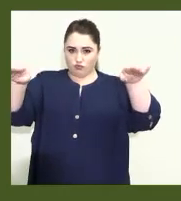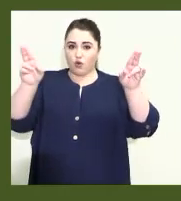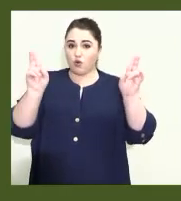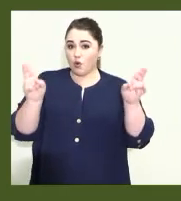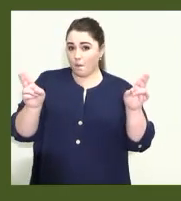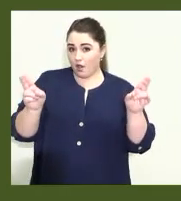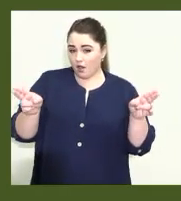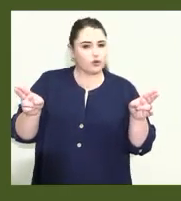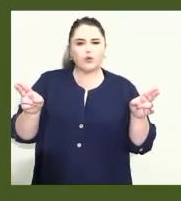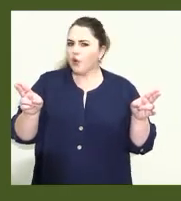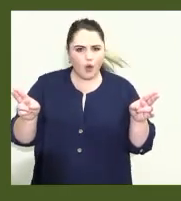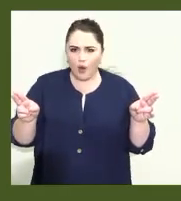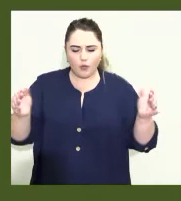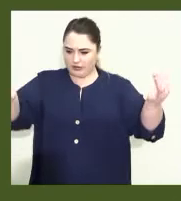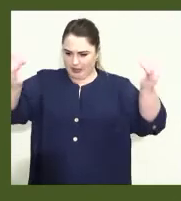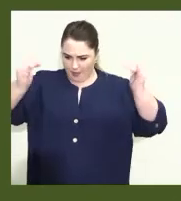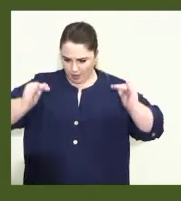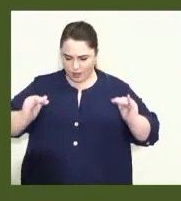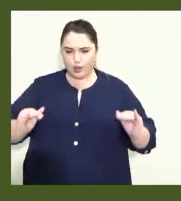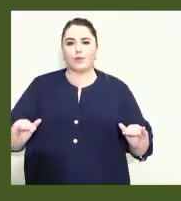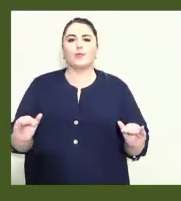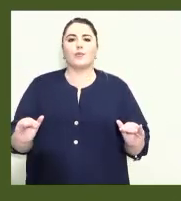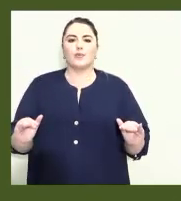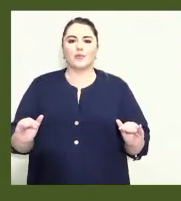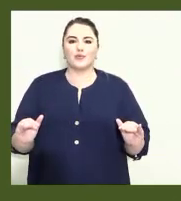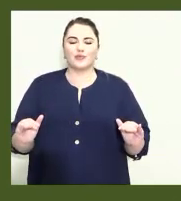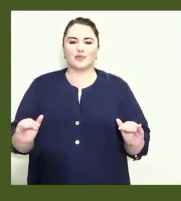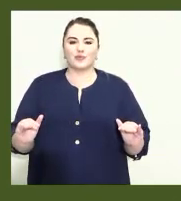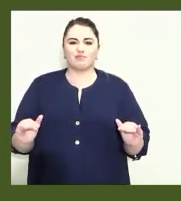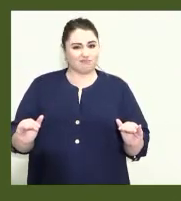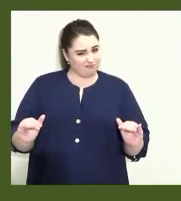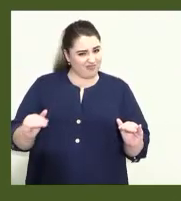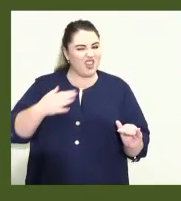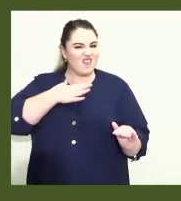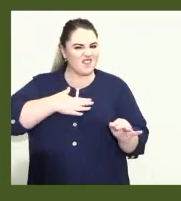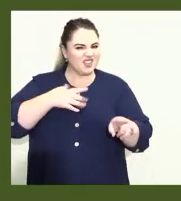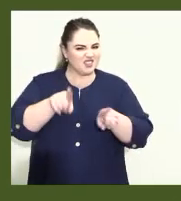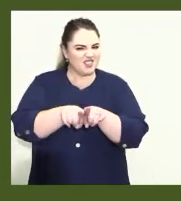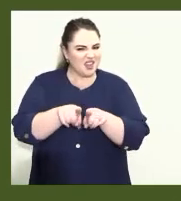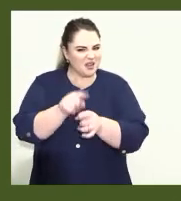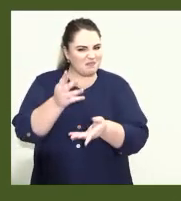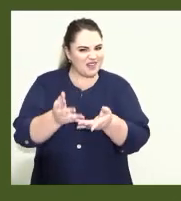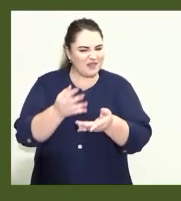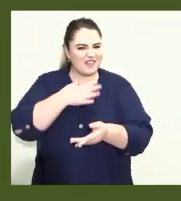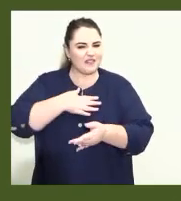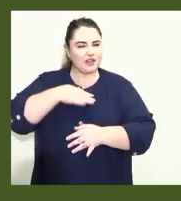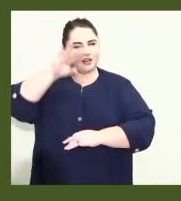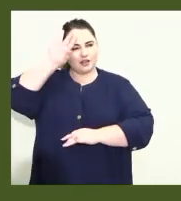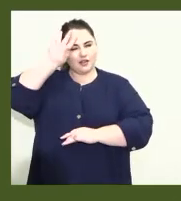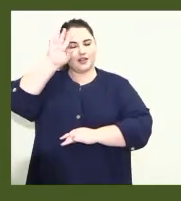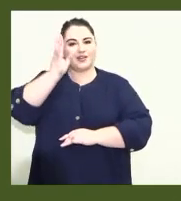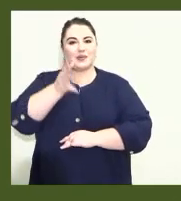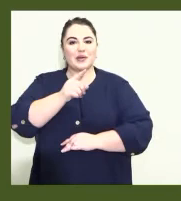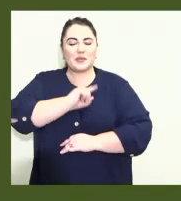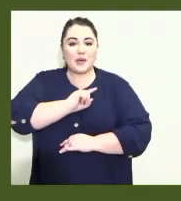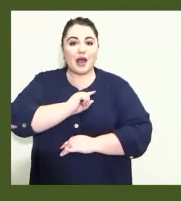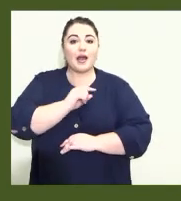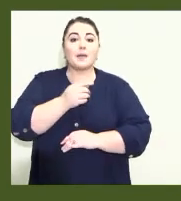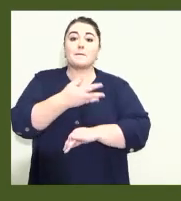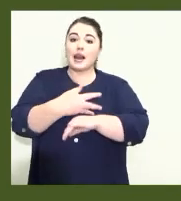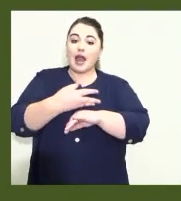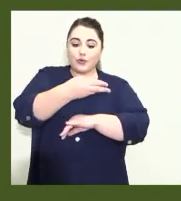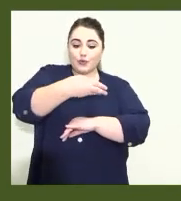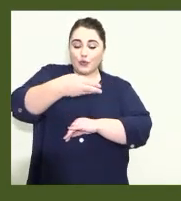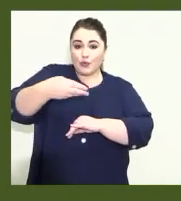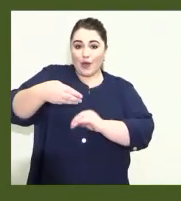here is normal. No, it's below normal. Have you ever had that feeling where you feel you're going to faint because your